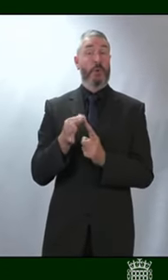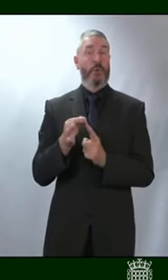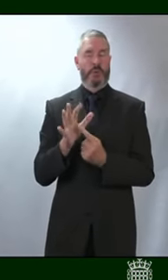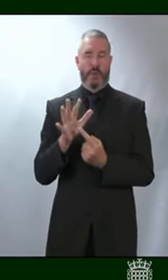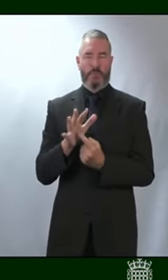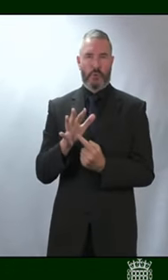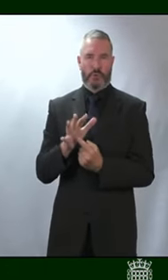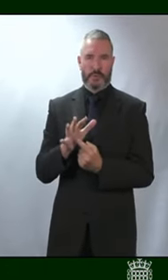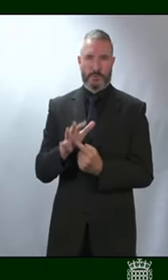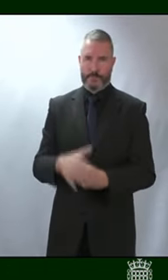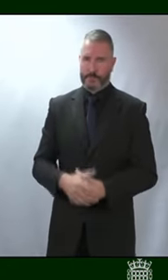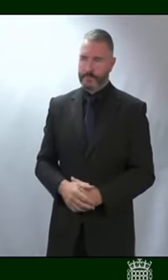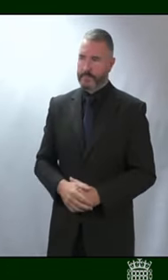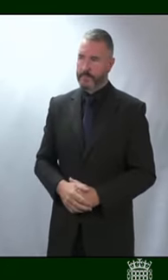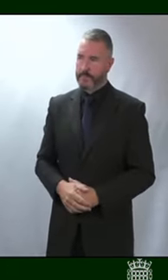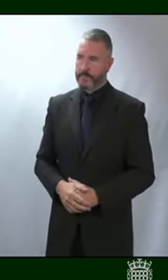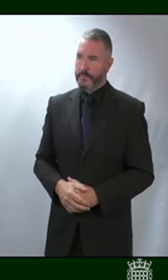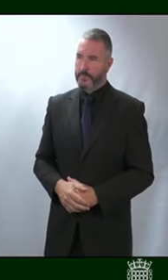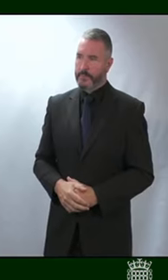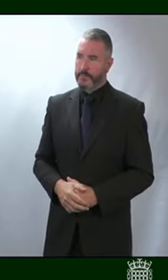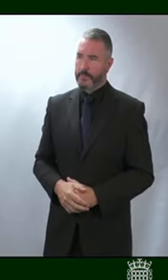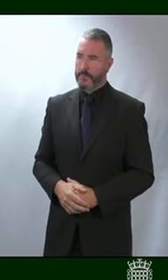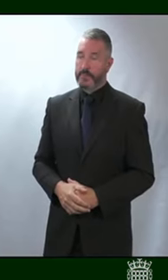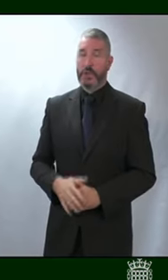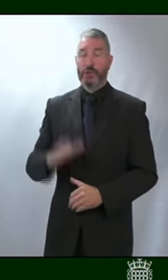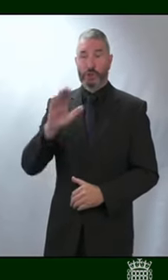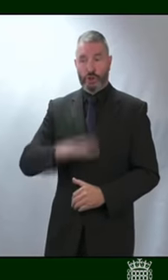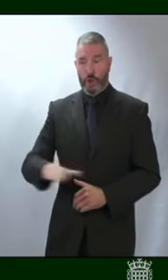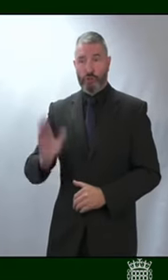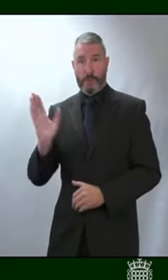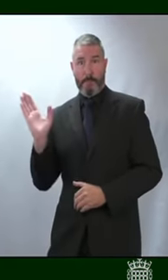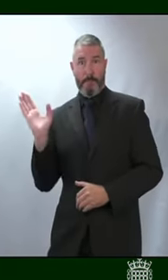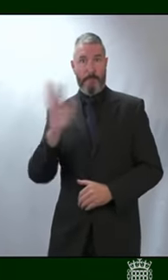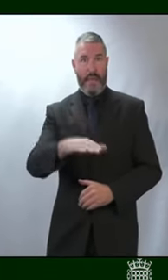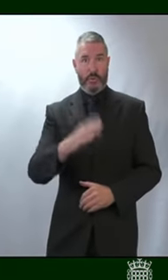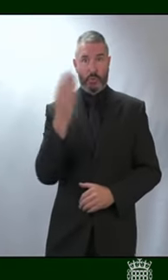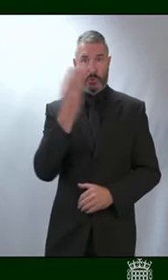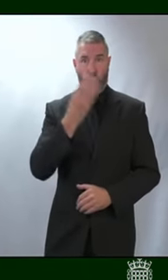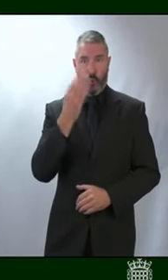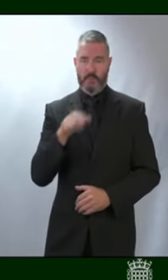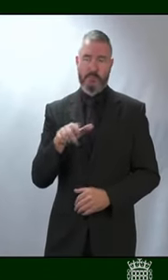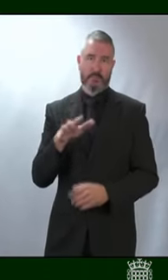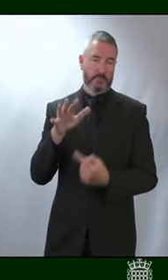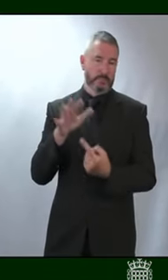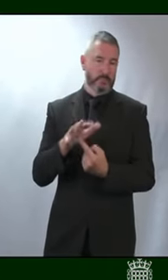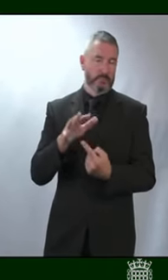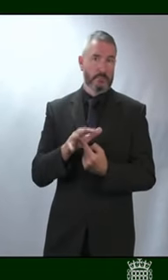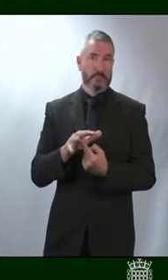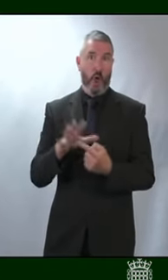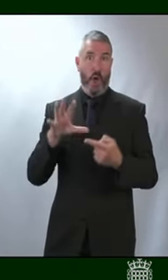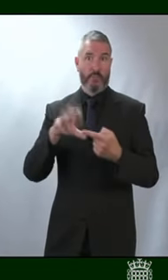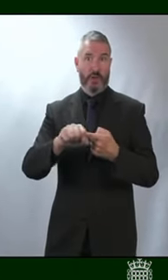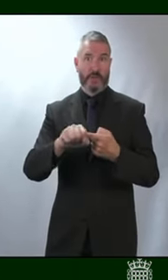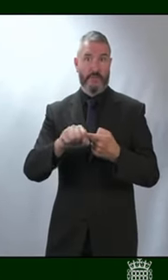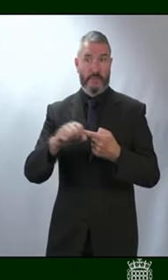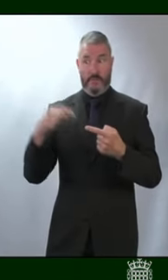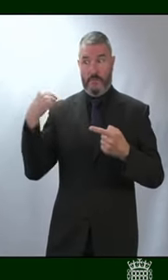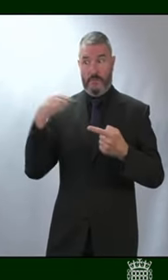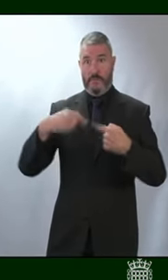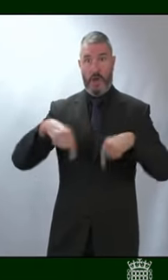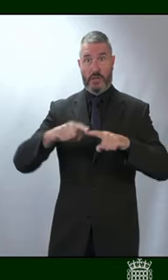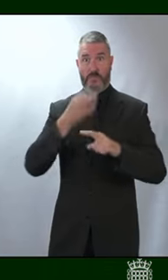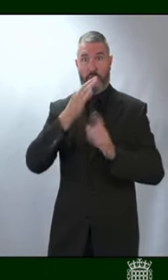point, and getting kids into school, getting kids back into school has been the most important objective that we've had over the last few